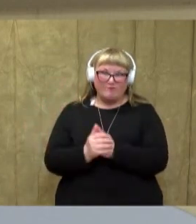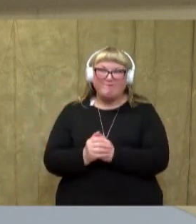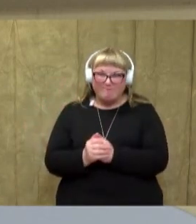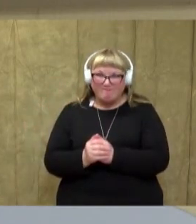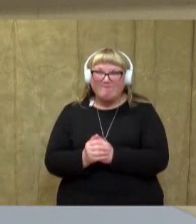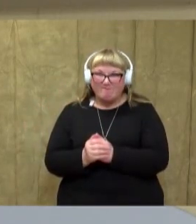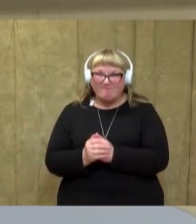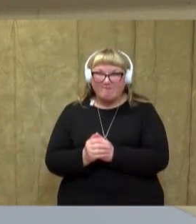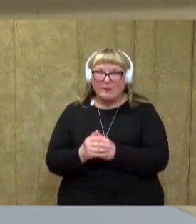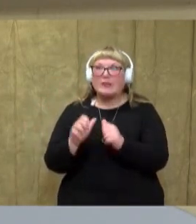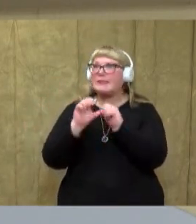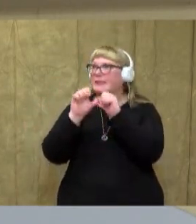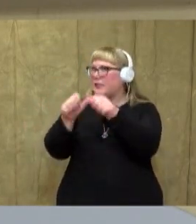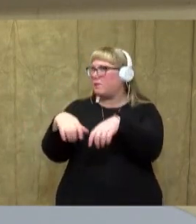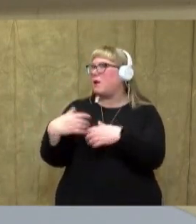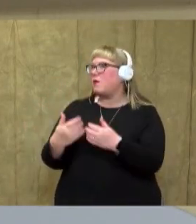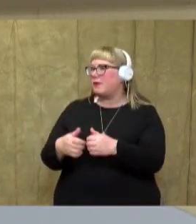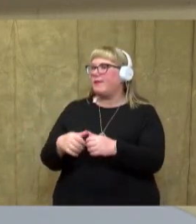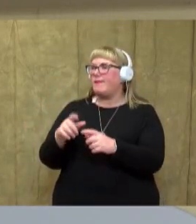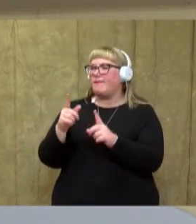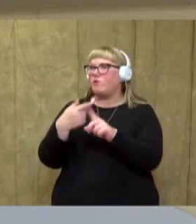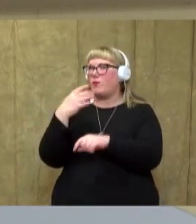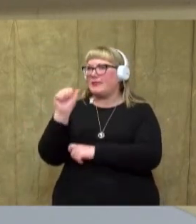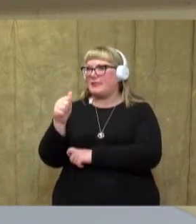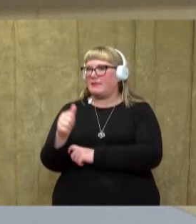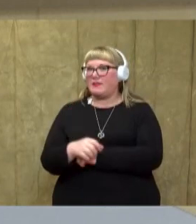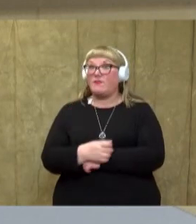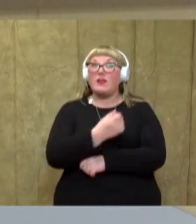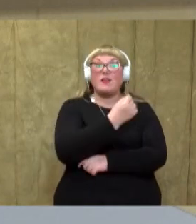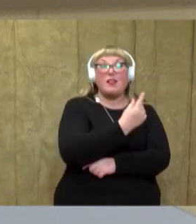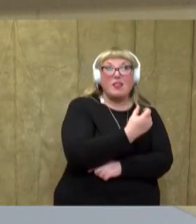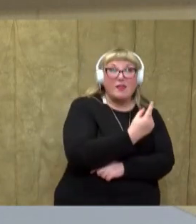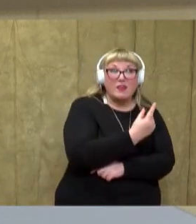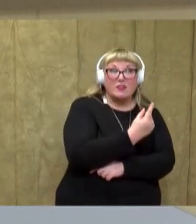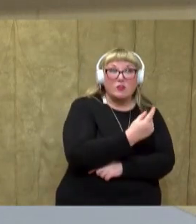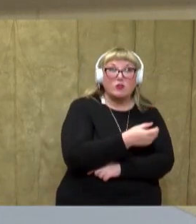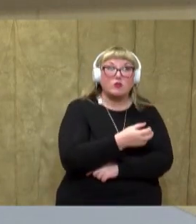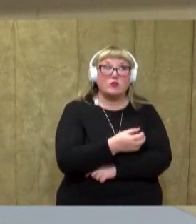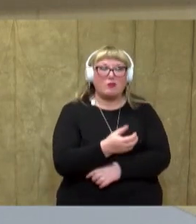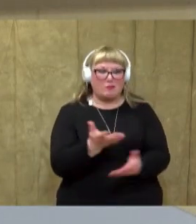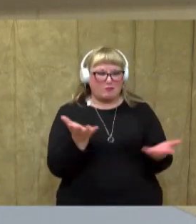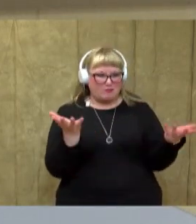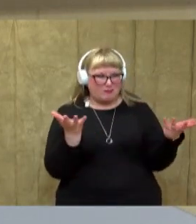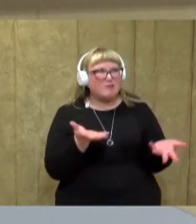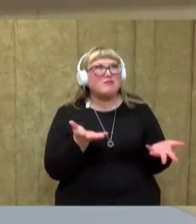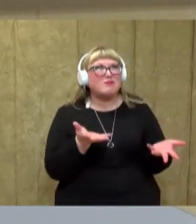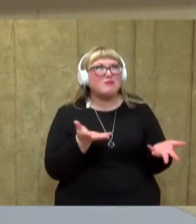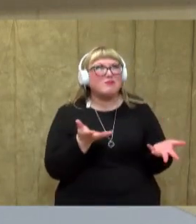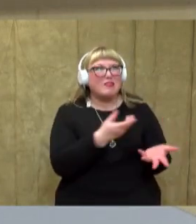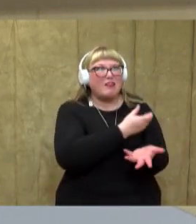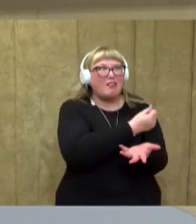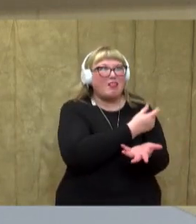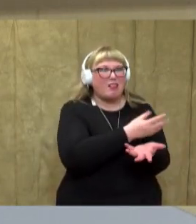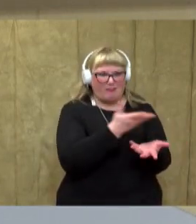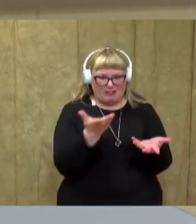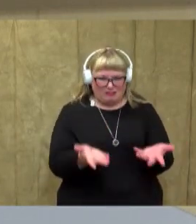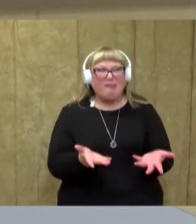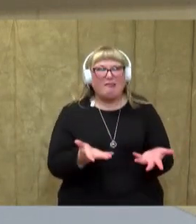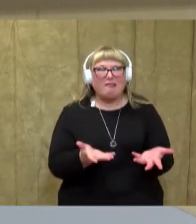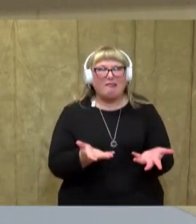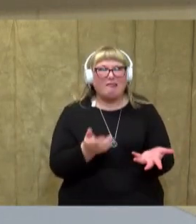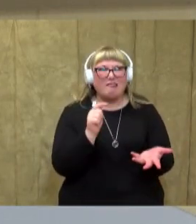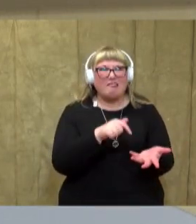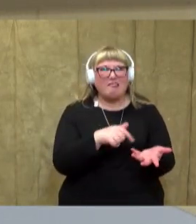let's keep going from 10. Let's try our next row. 11. What number comes after 11?